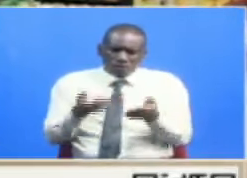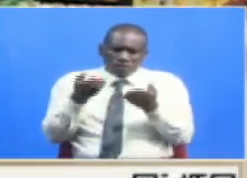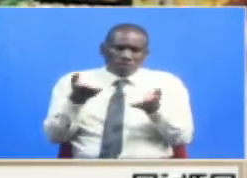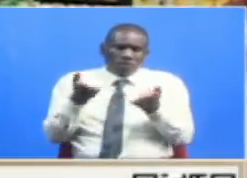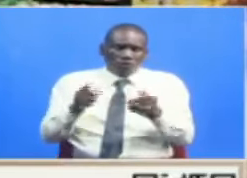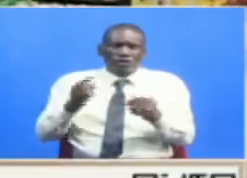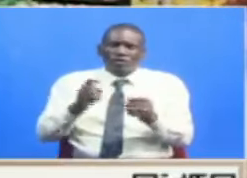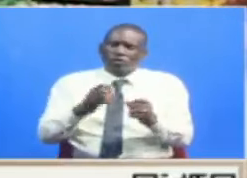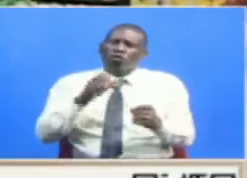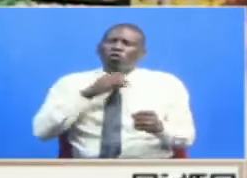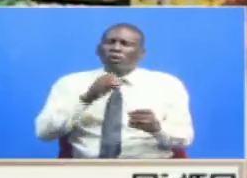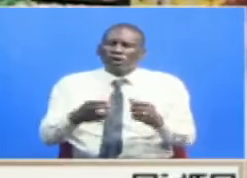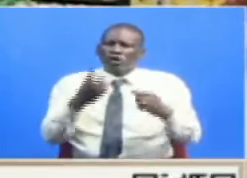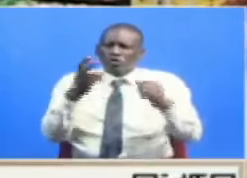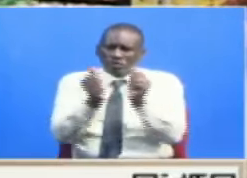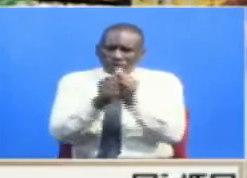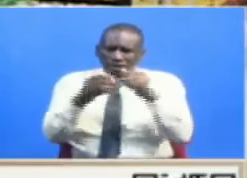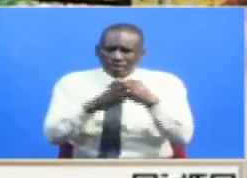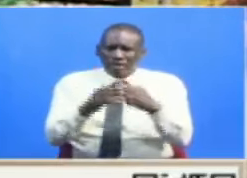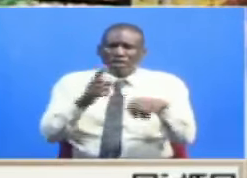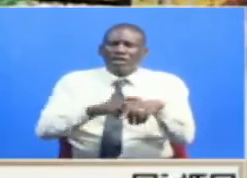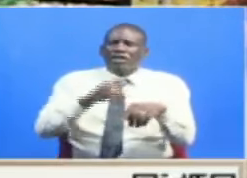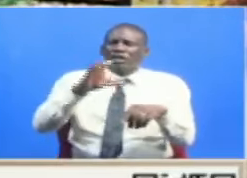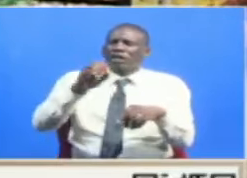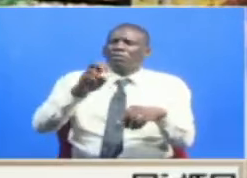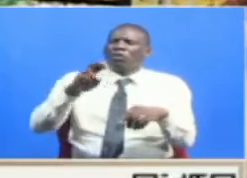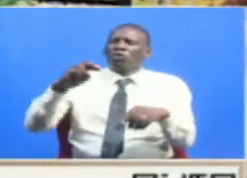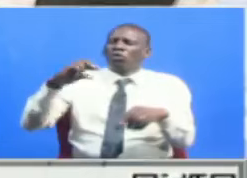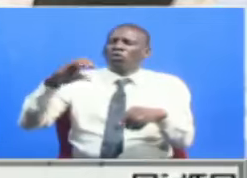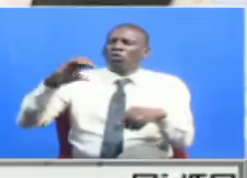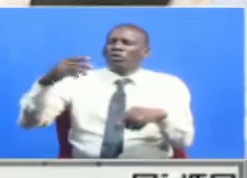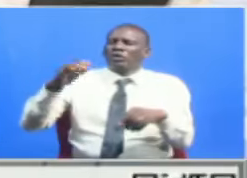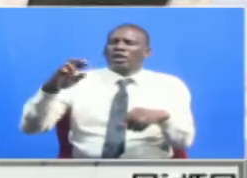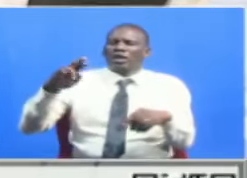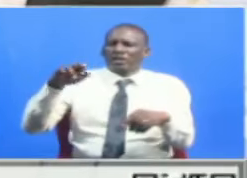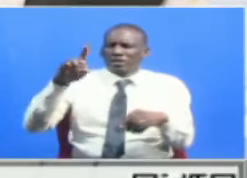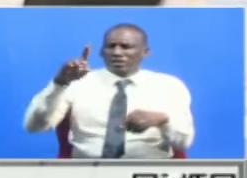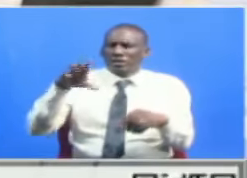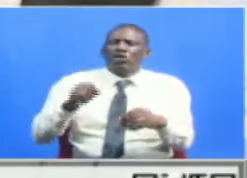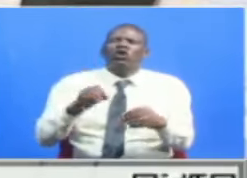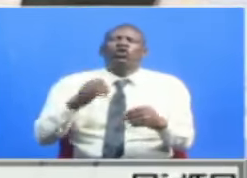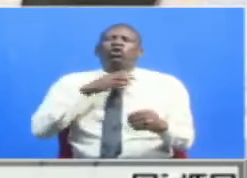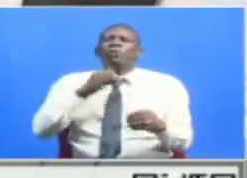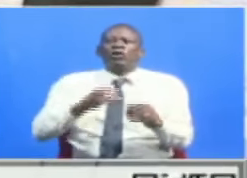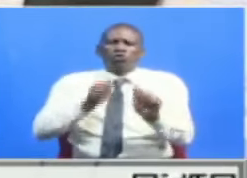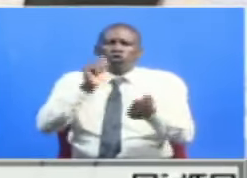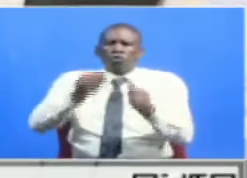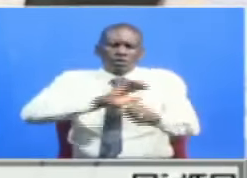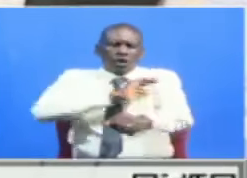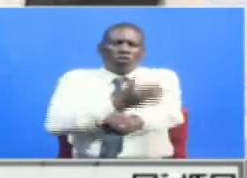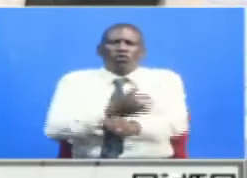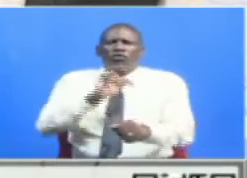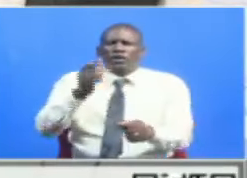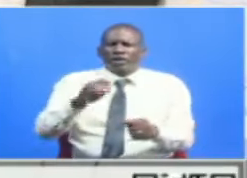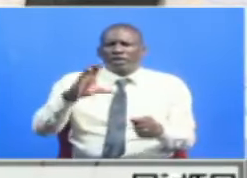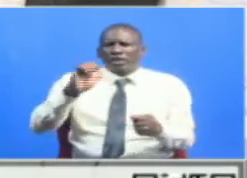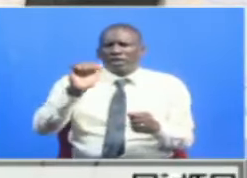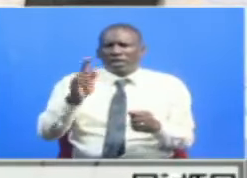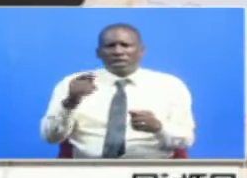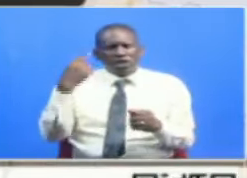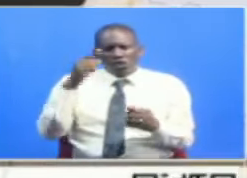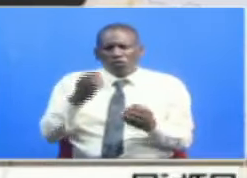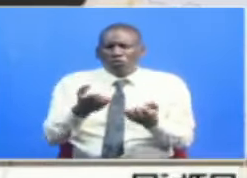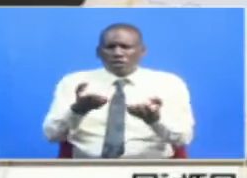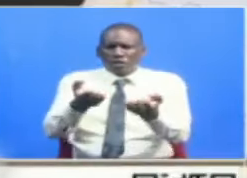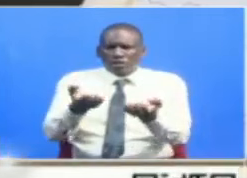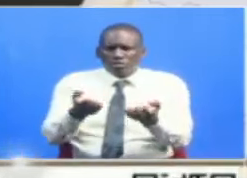April 2019 when Orchards Limited, a yogurt supplier, complained to the Competition Authority of Kenya, CAK, over the requirement to